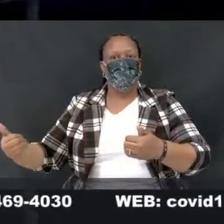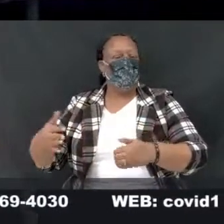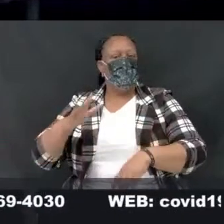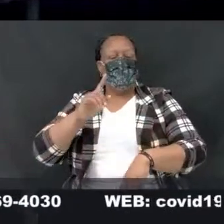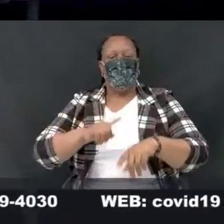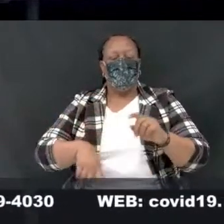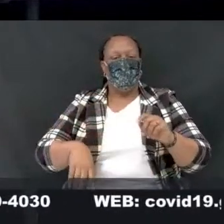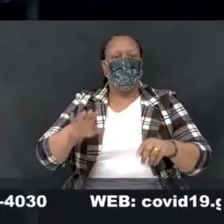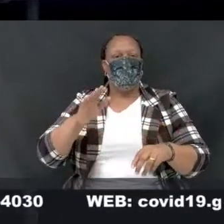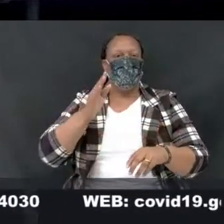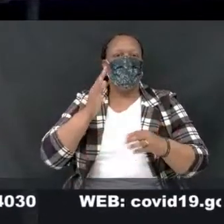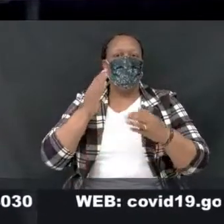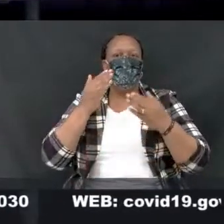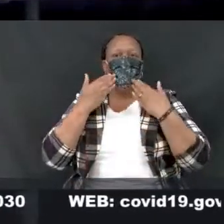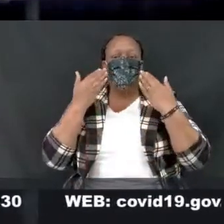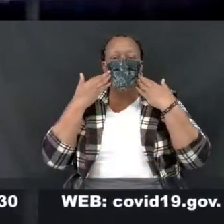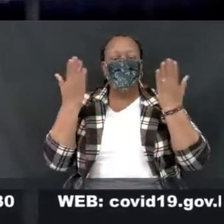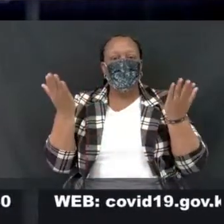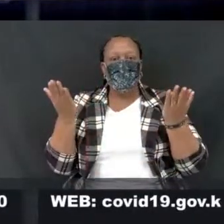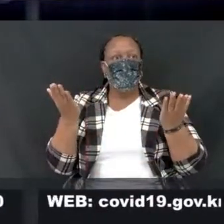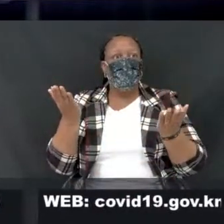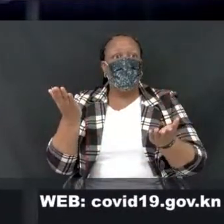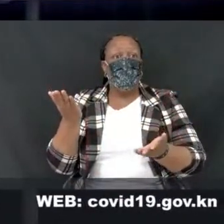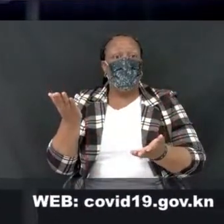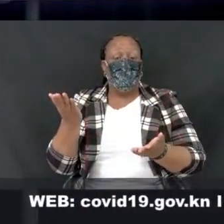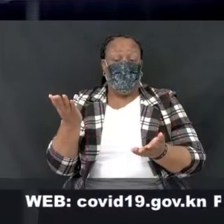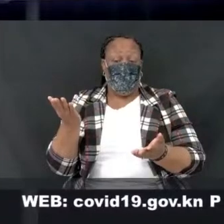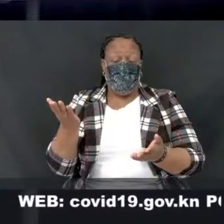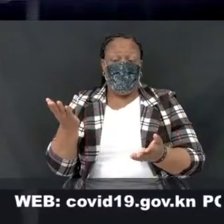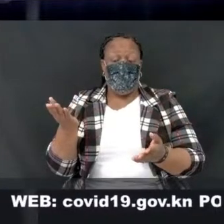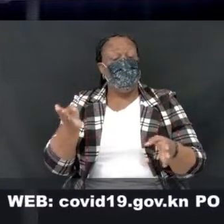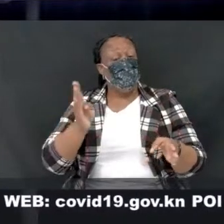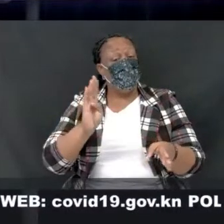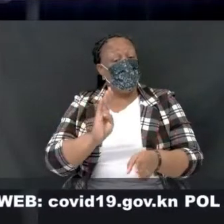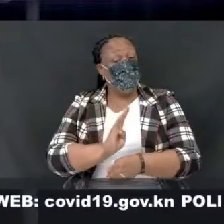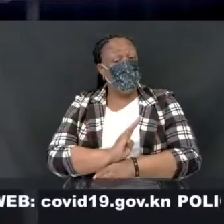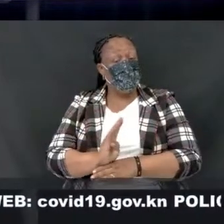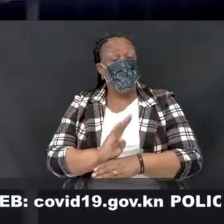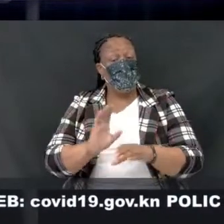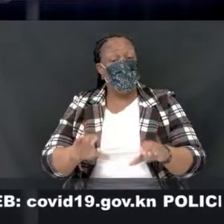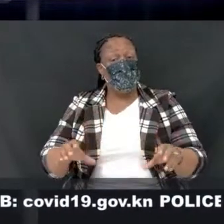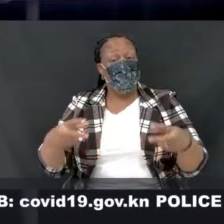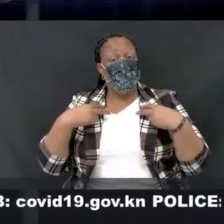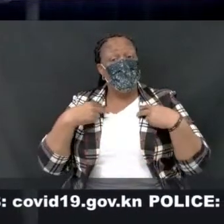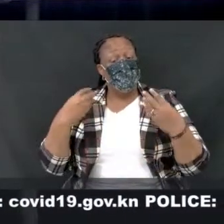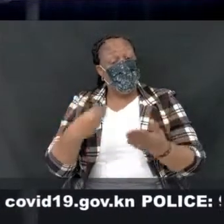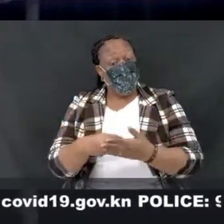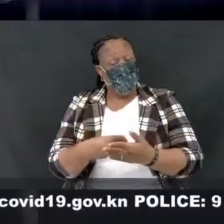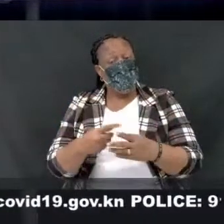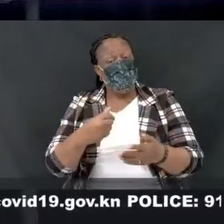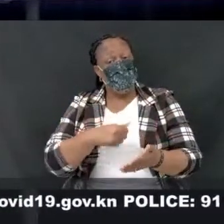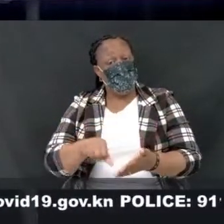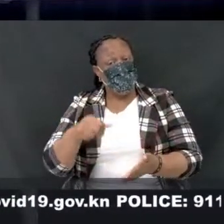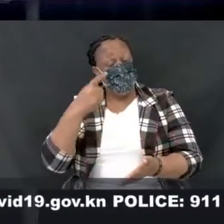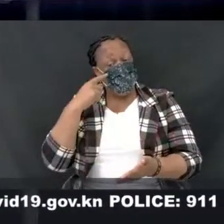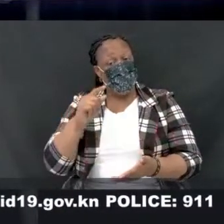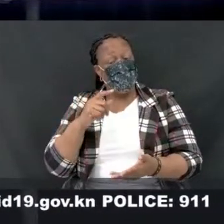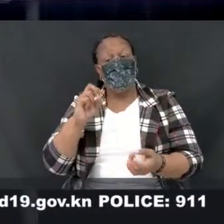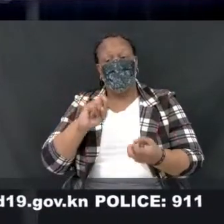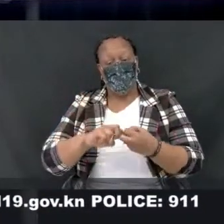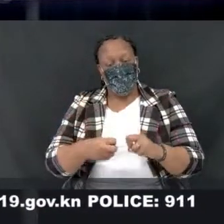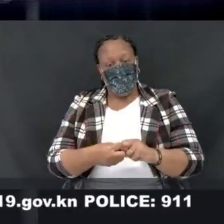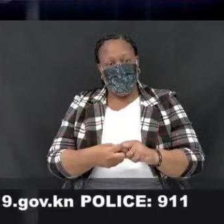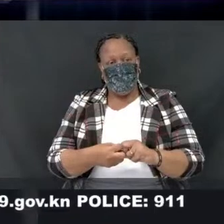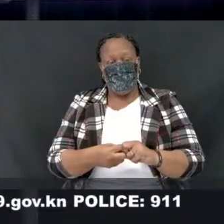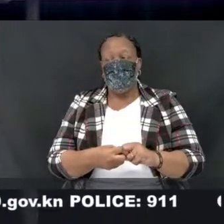risks. While businesses can have insurance to mitigate some of these risks, there are also costs